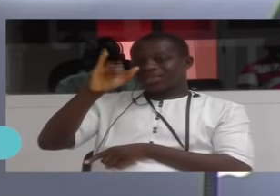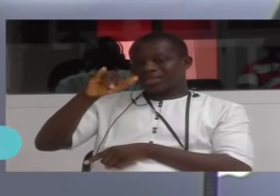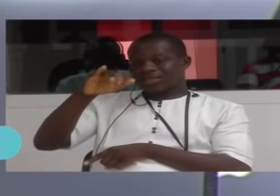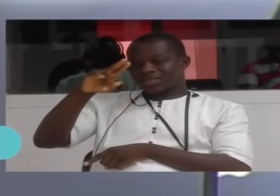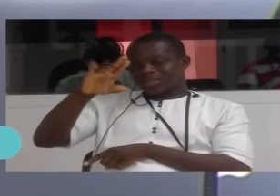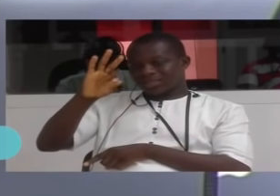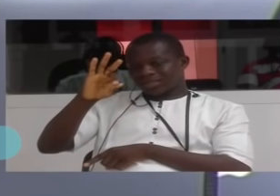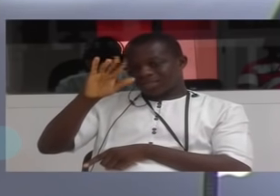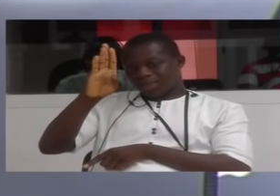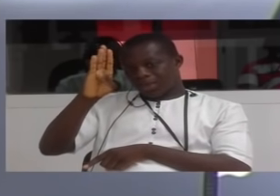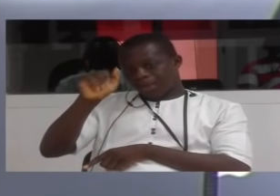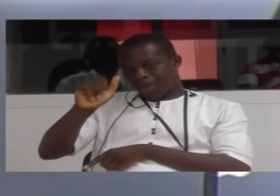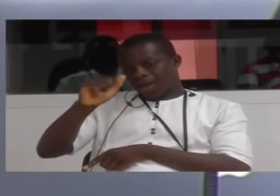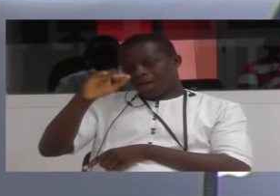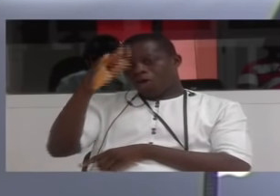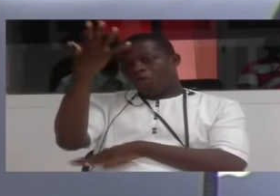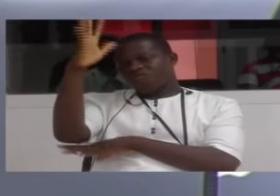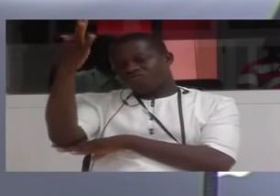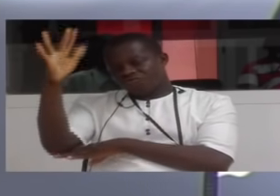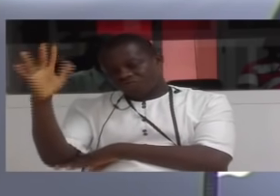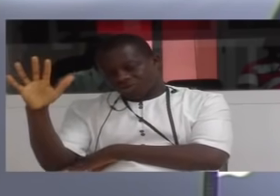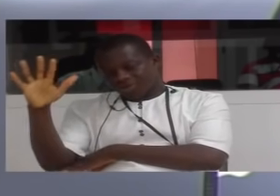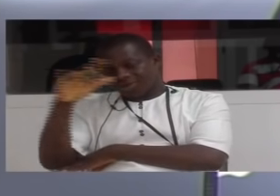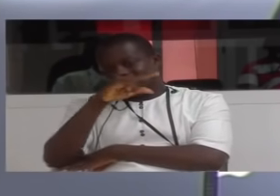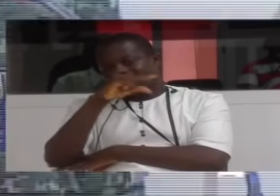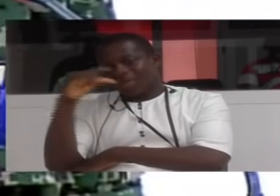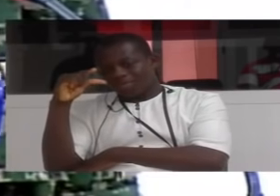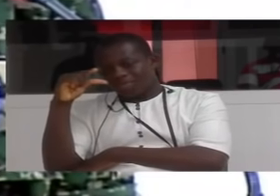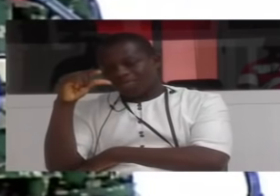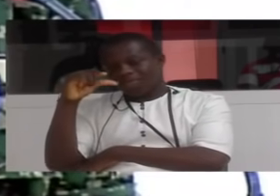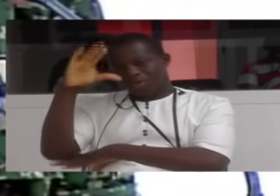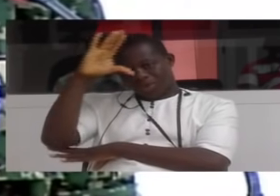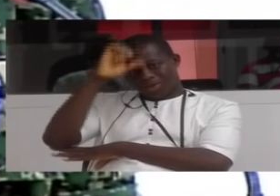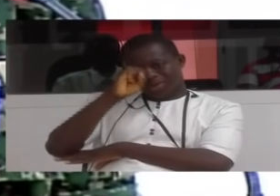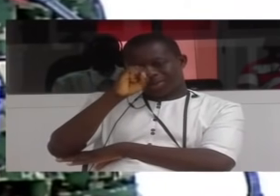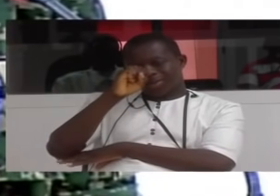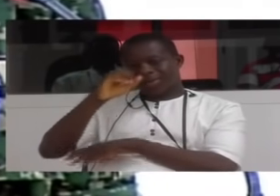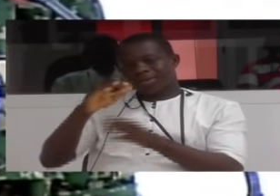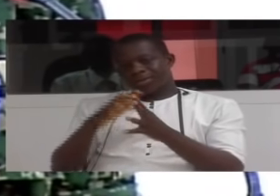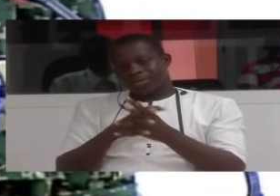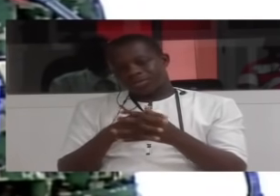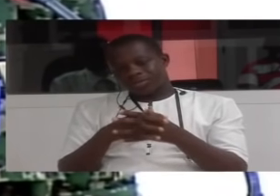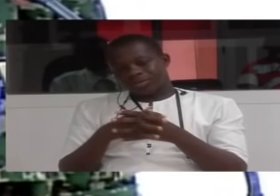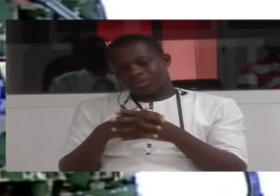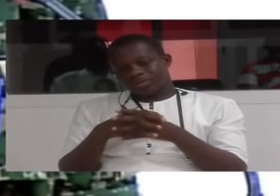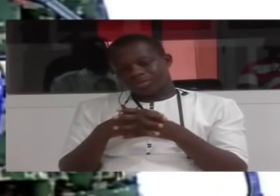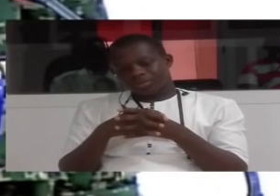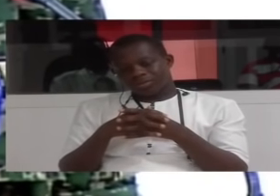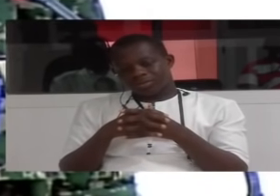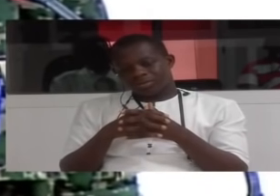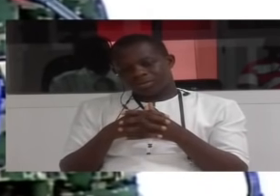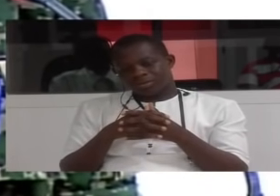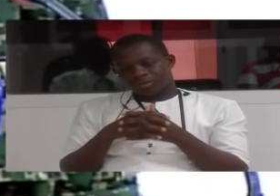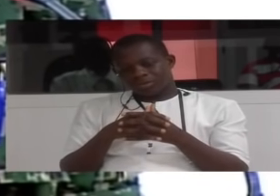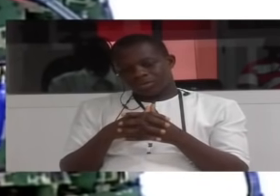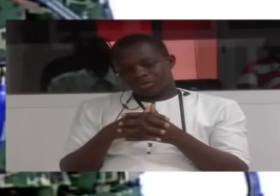Forest name ring a bell? Mune ndax Tintinba tour bobu